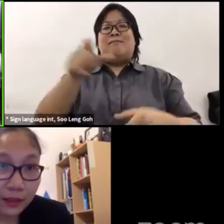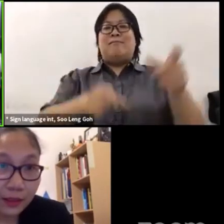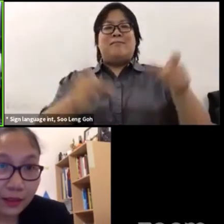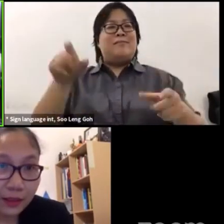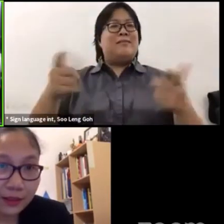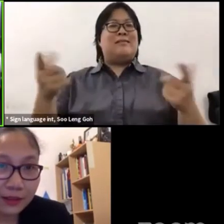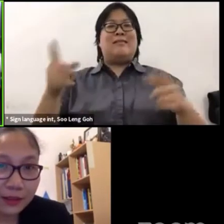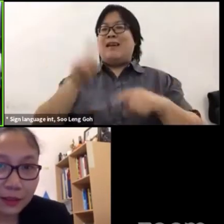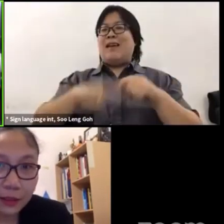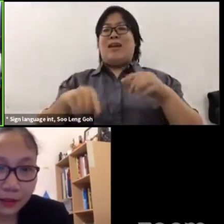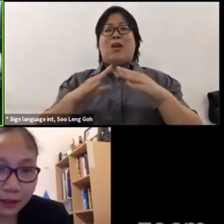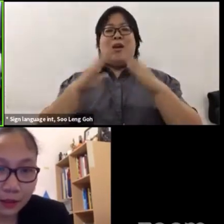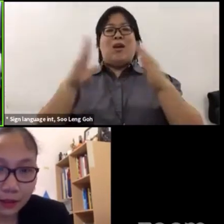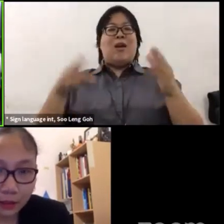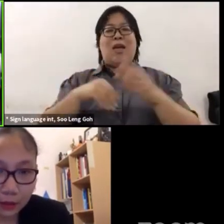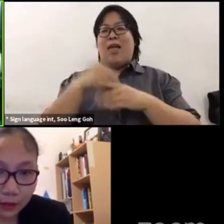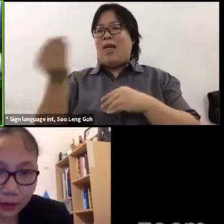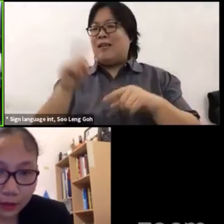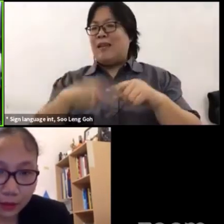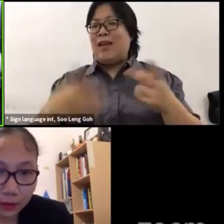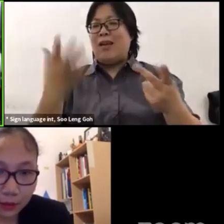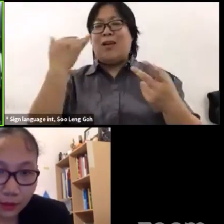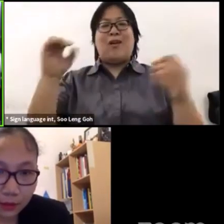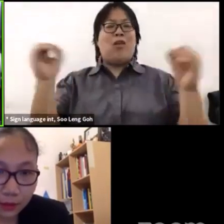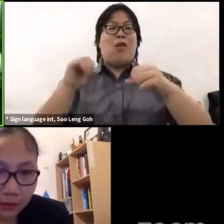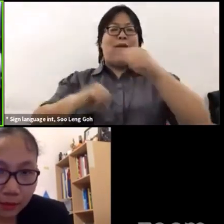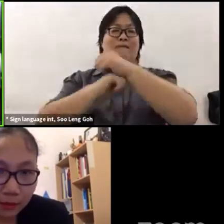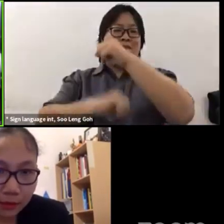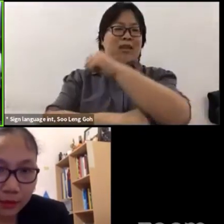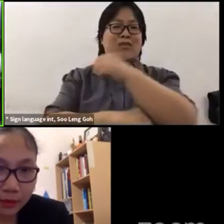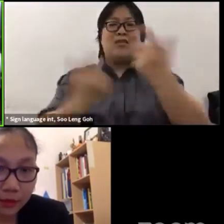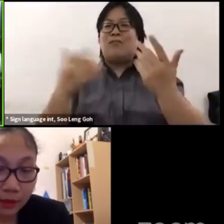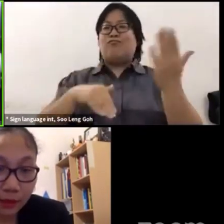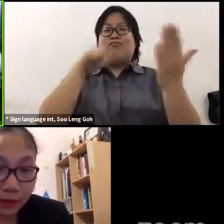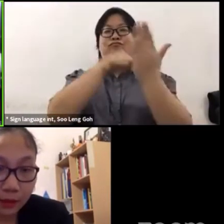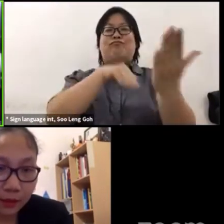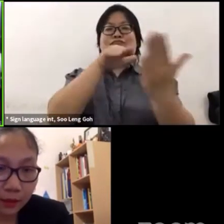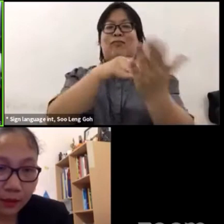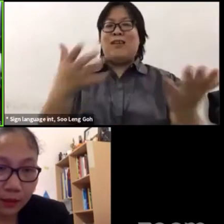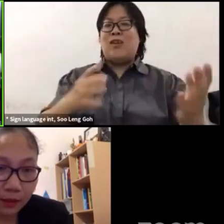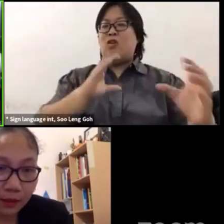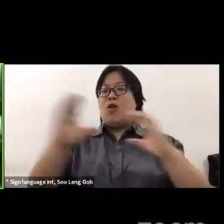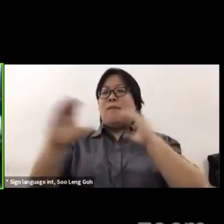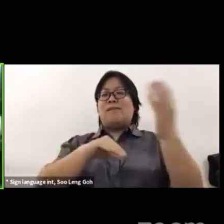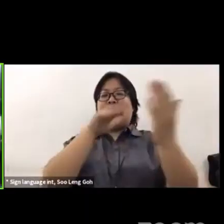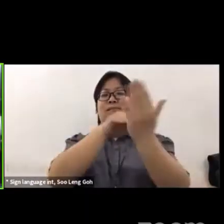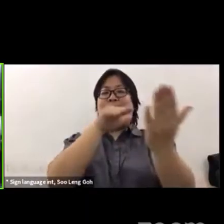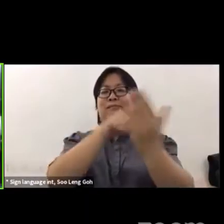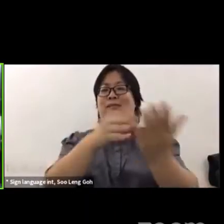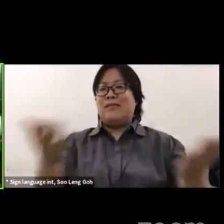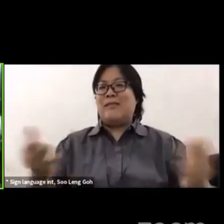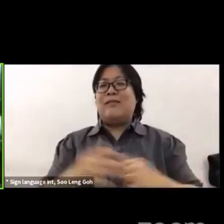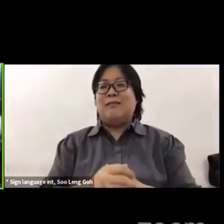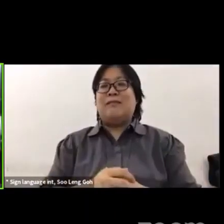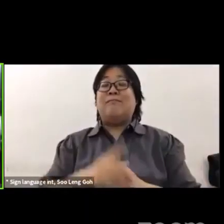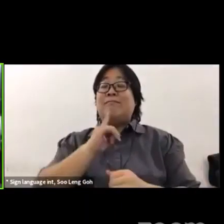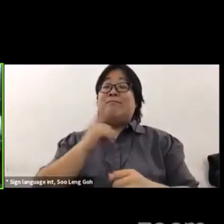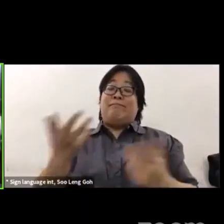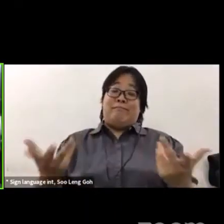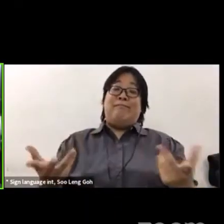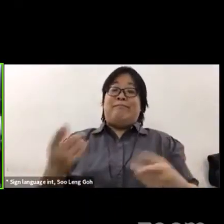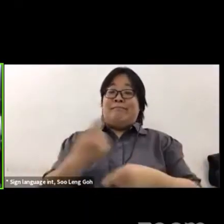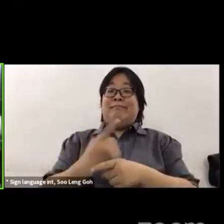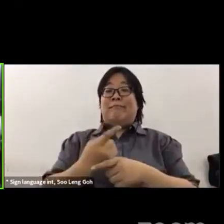their home just because of the infrastructural barriers, communication barriers. So this you have rightly mentioned and showed